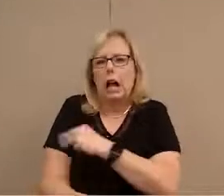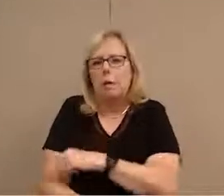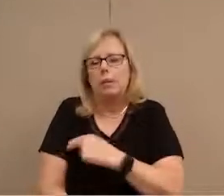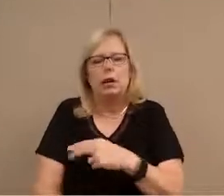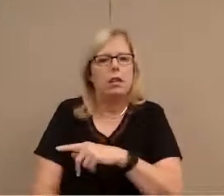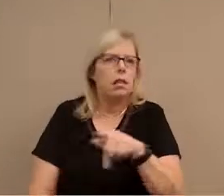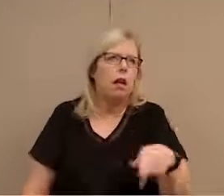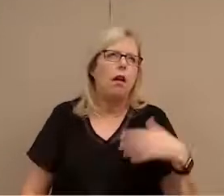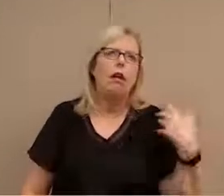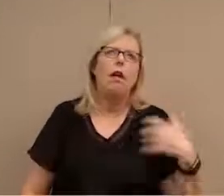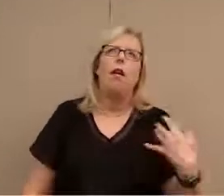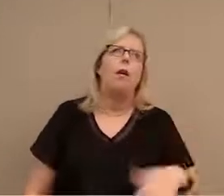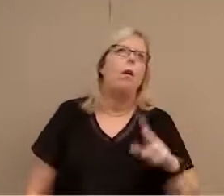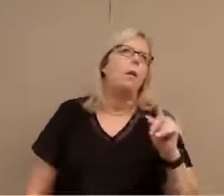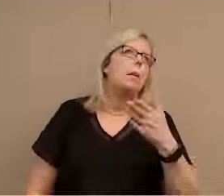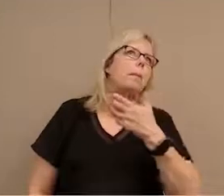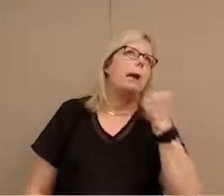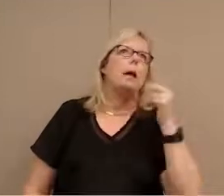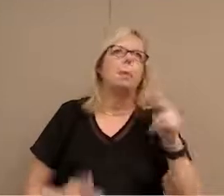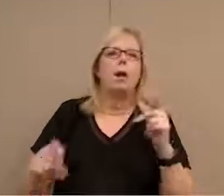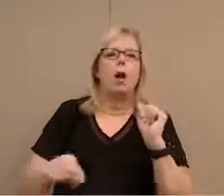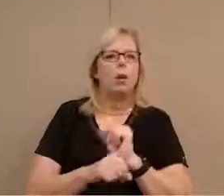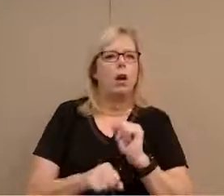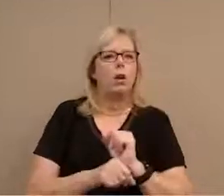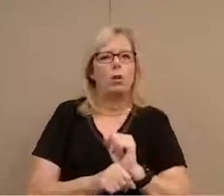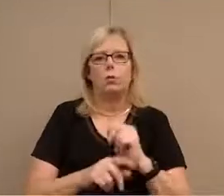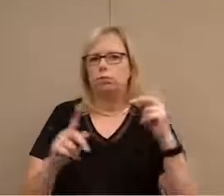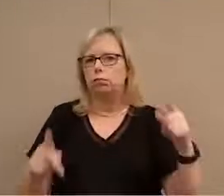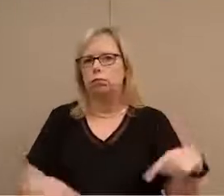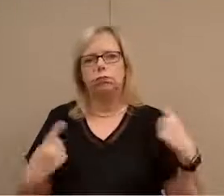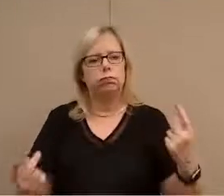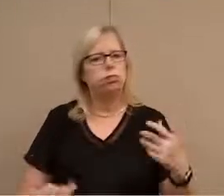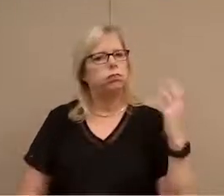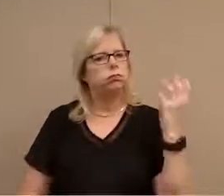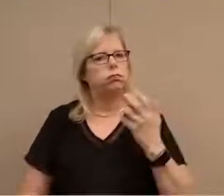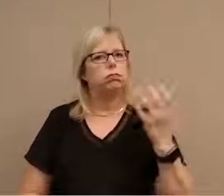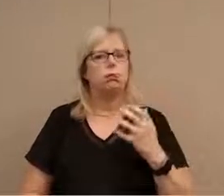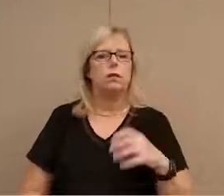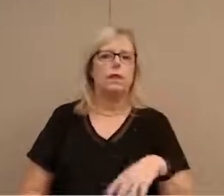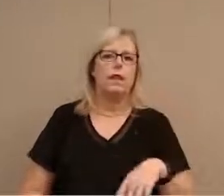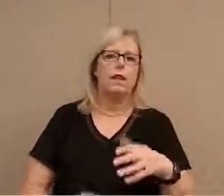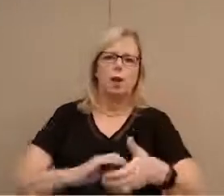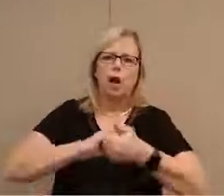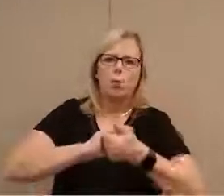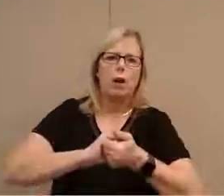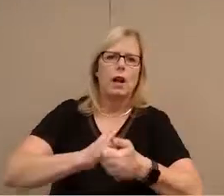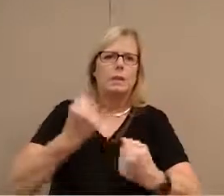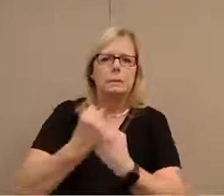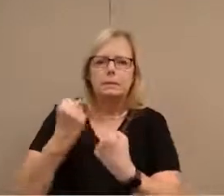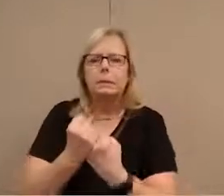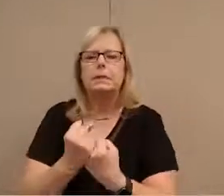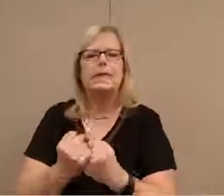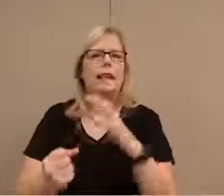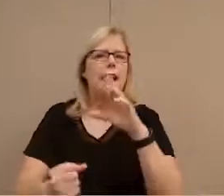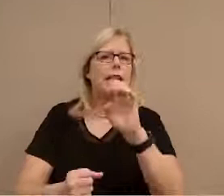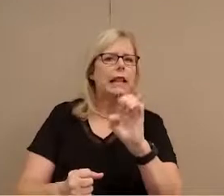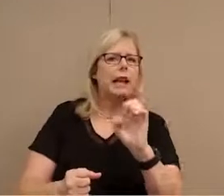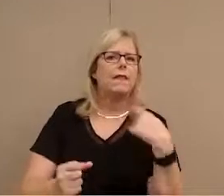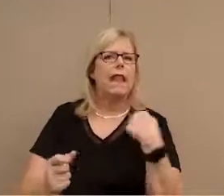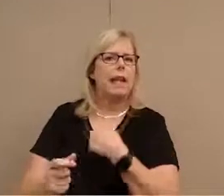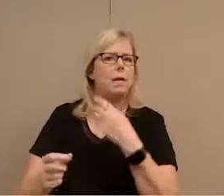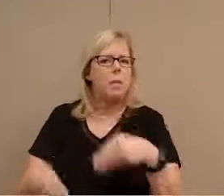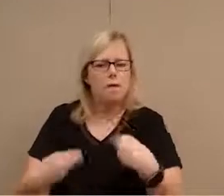been one of the best people that I've worked with around, and the camaraderie and the care that they have